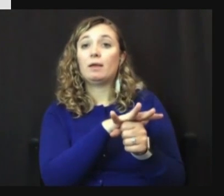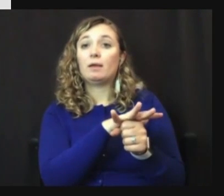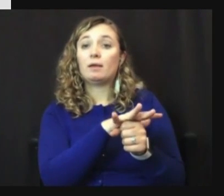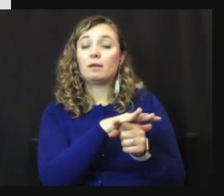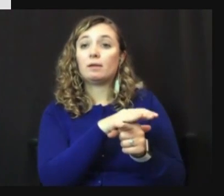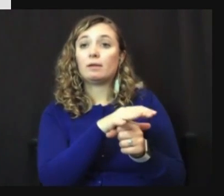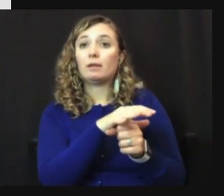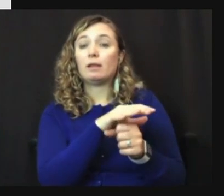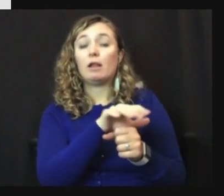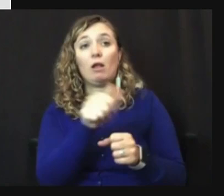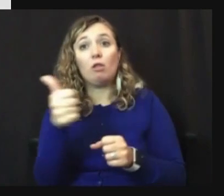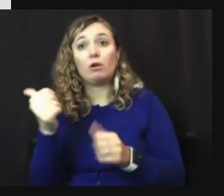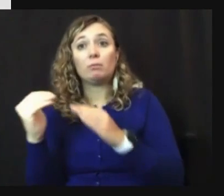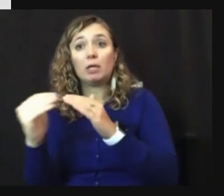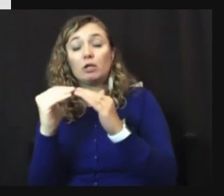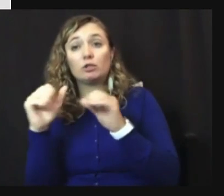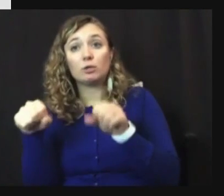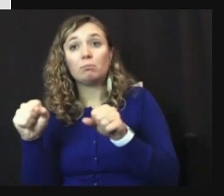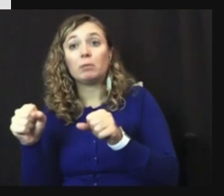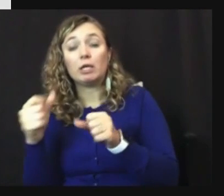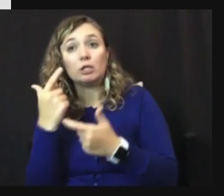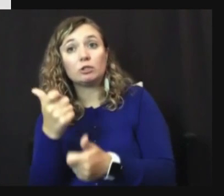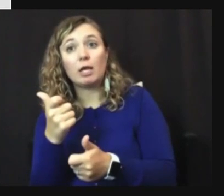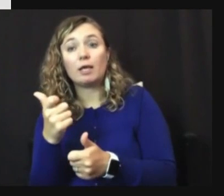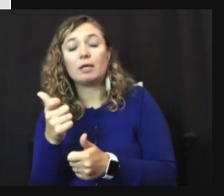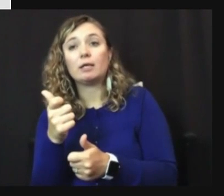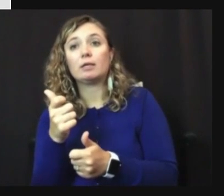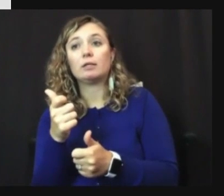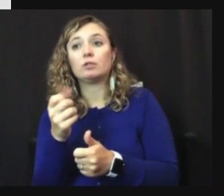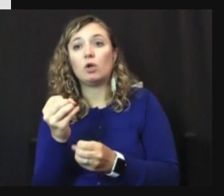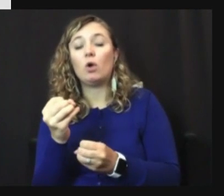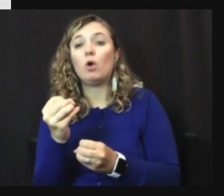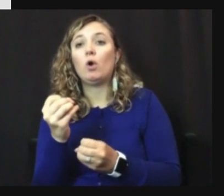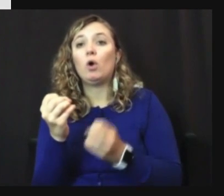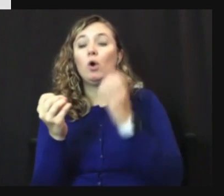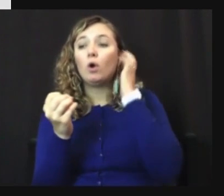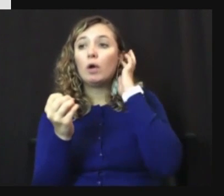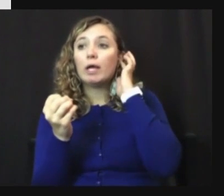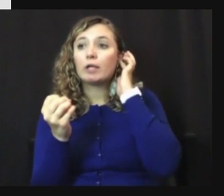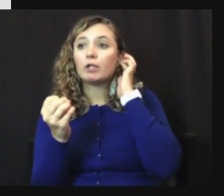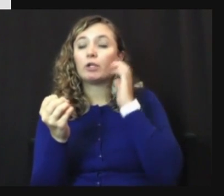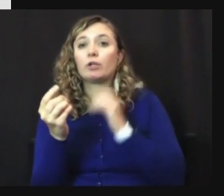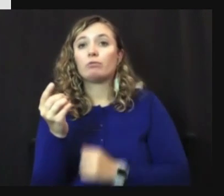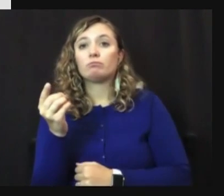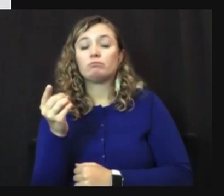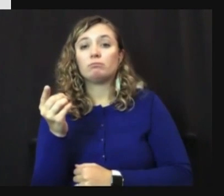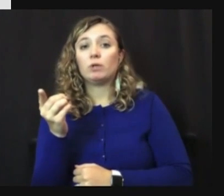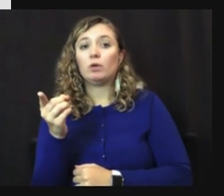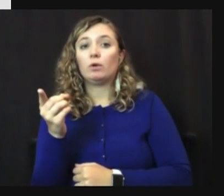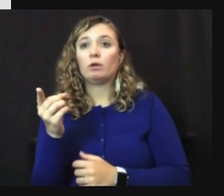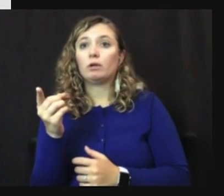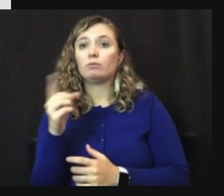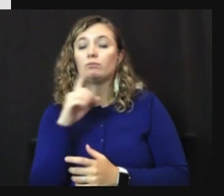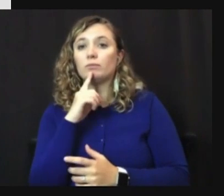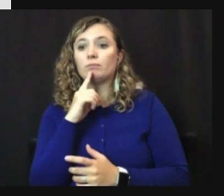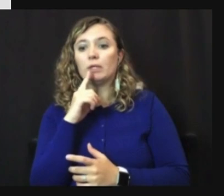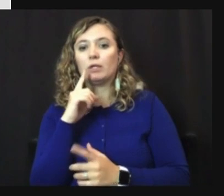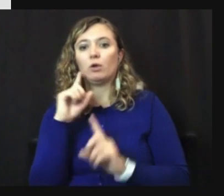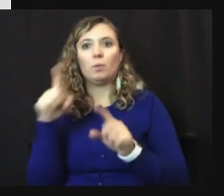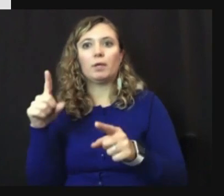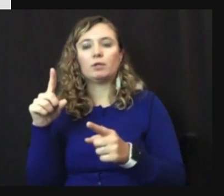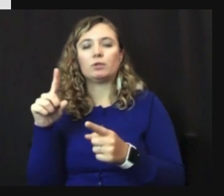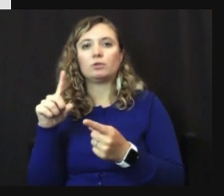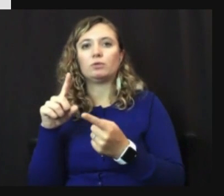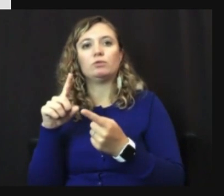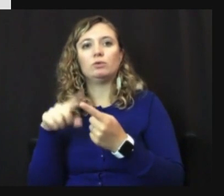to engage because you are already bringing something to the table that everyone has agreed to or